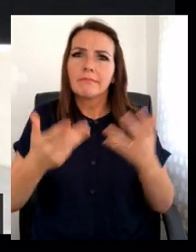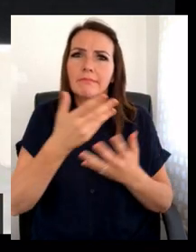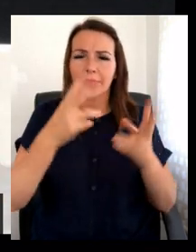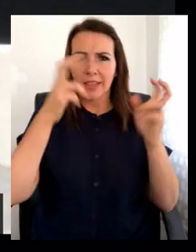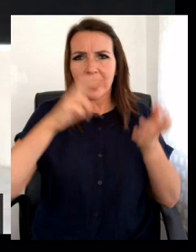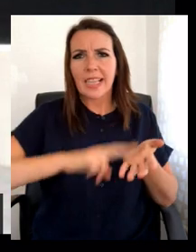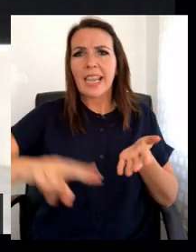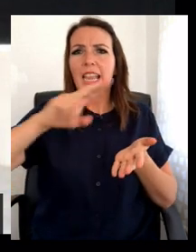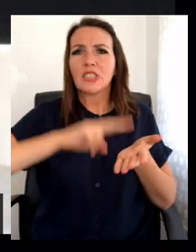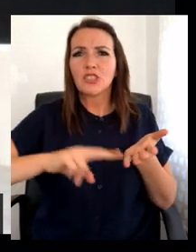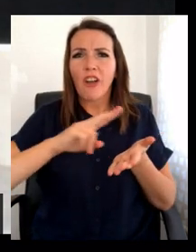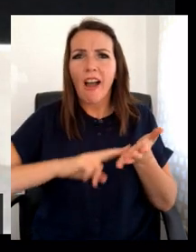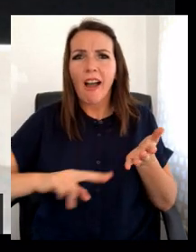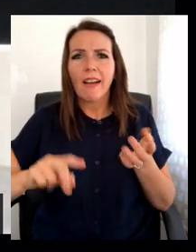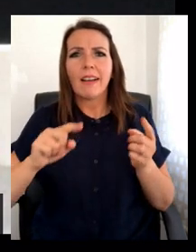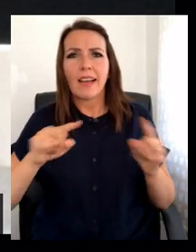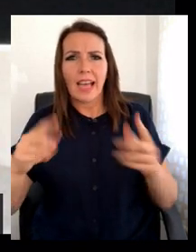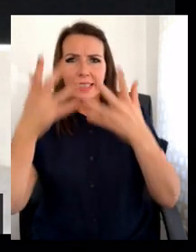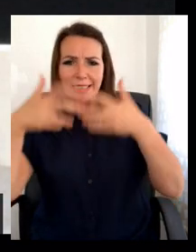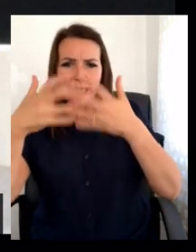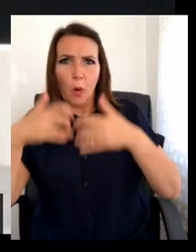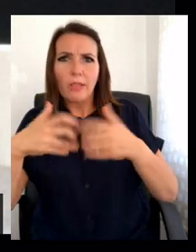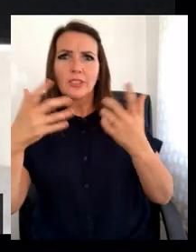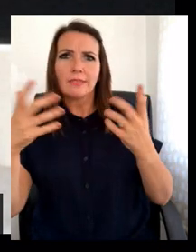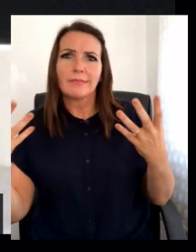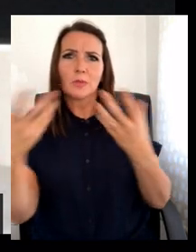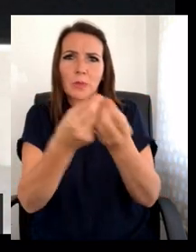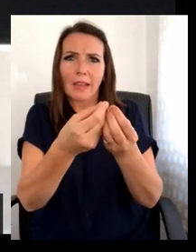the sort of most high-tech cutting-edge technology we have.